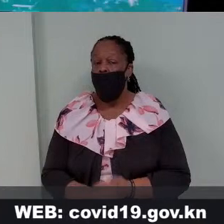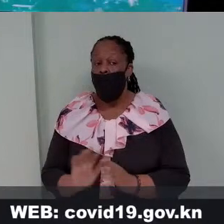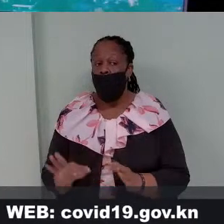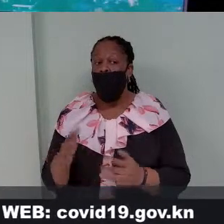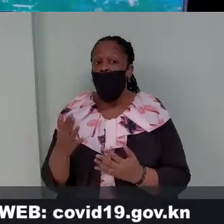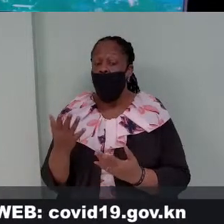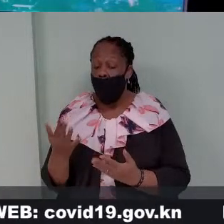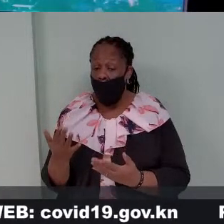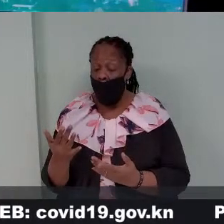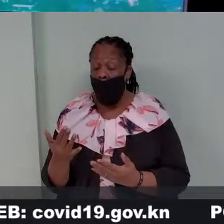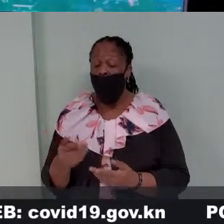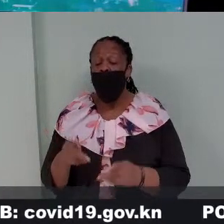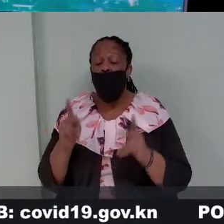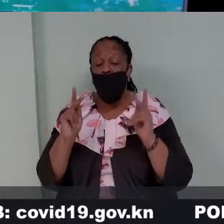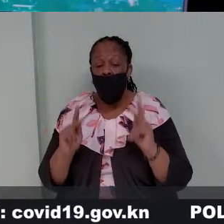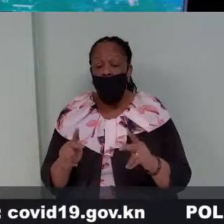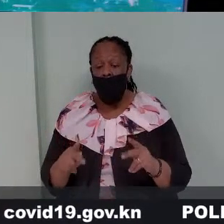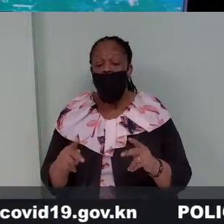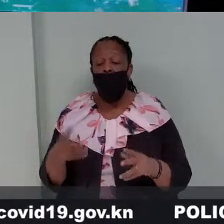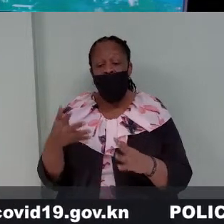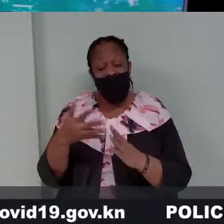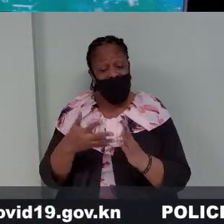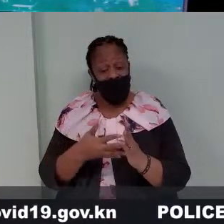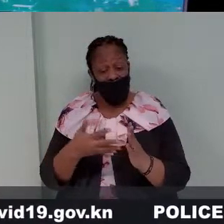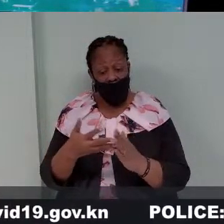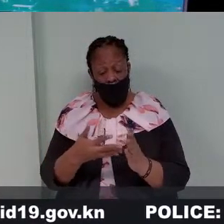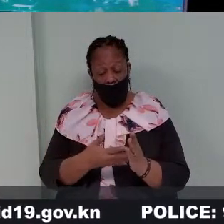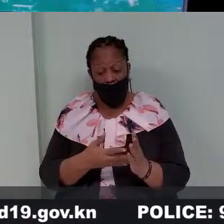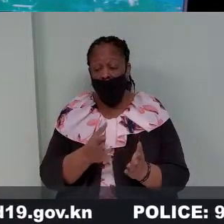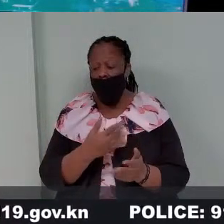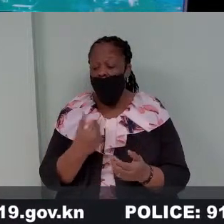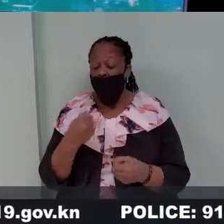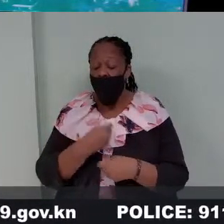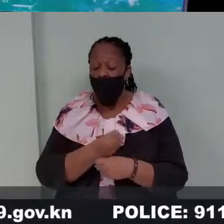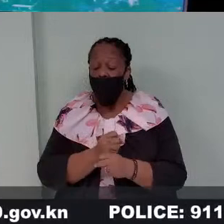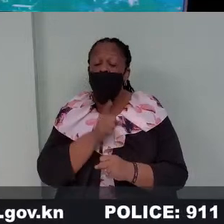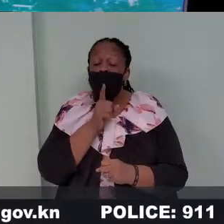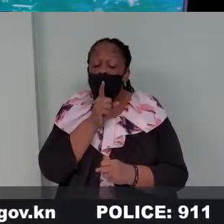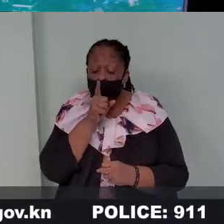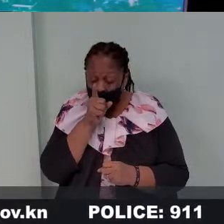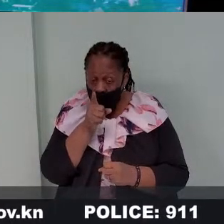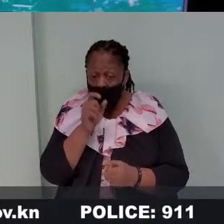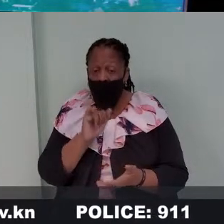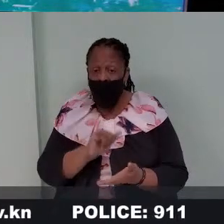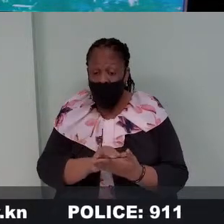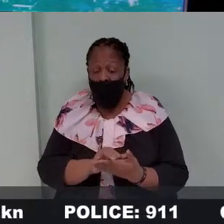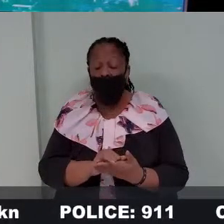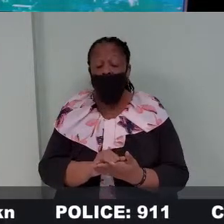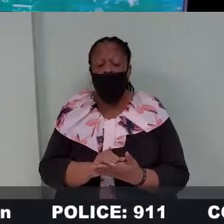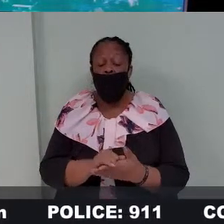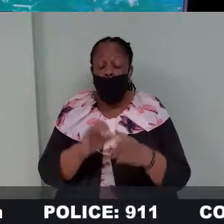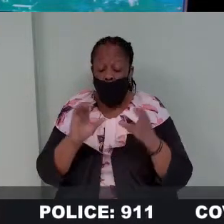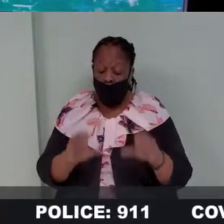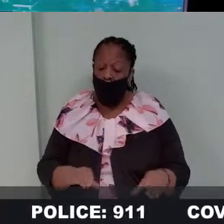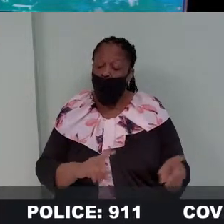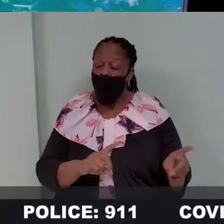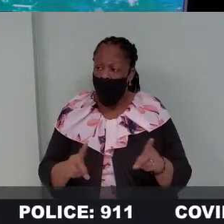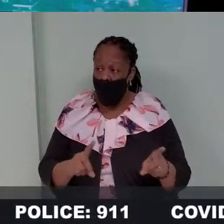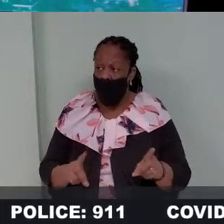are still trying to determine all the facts about this promising vaccine